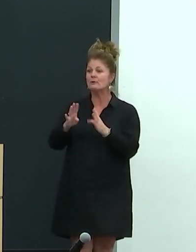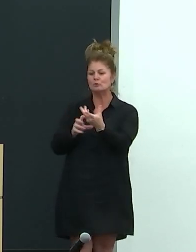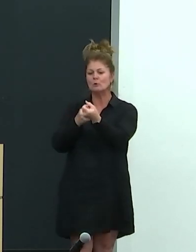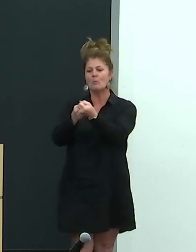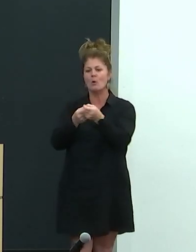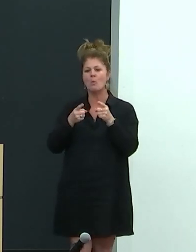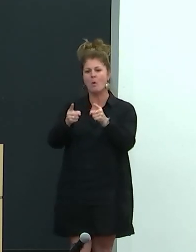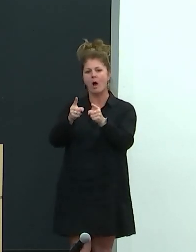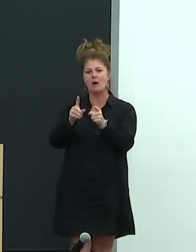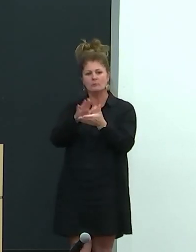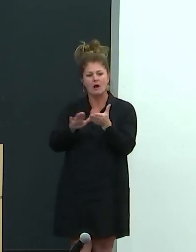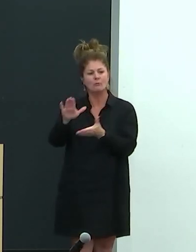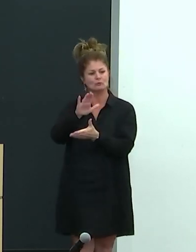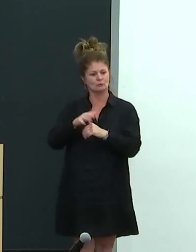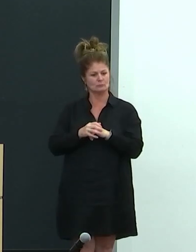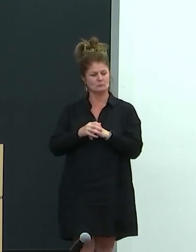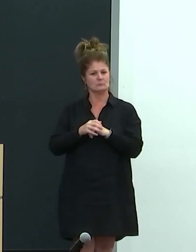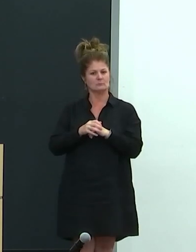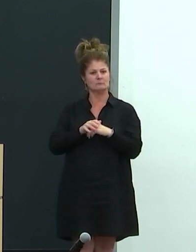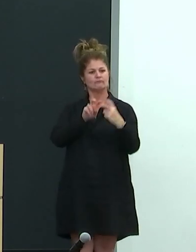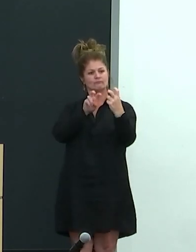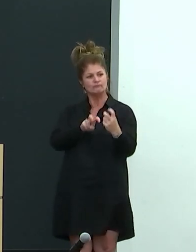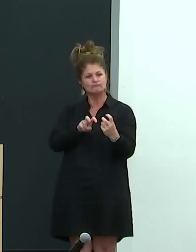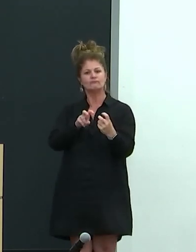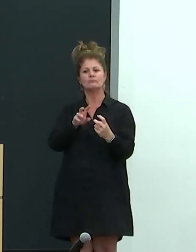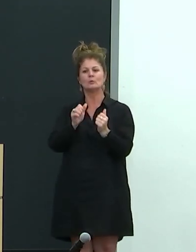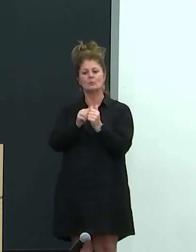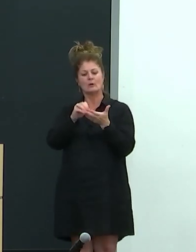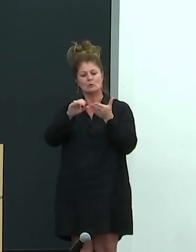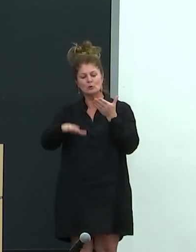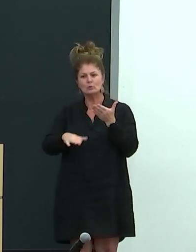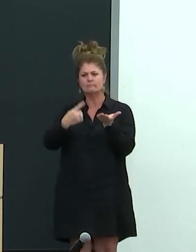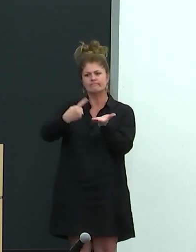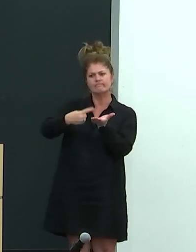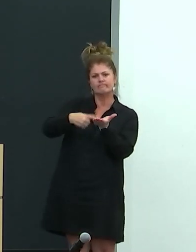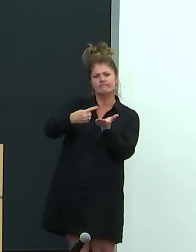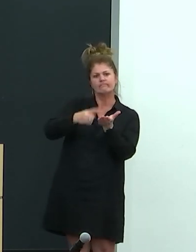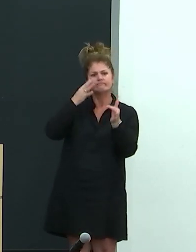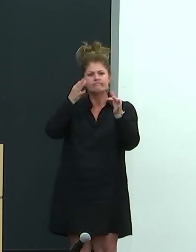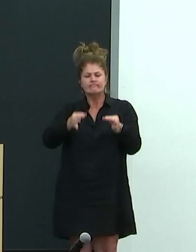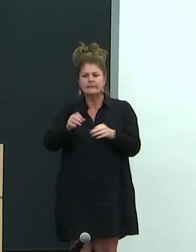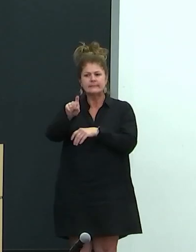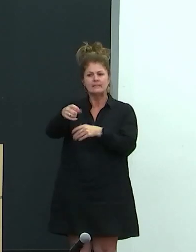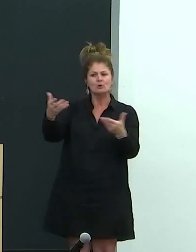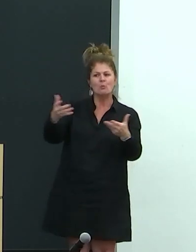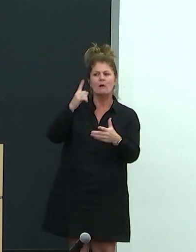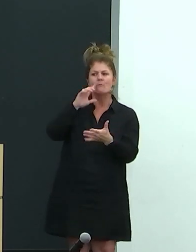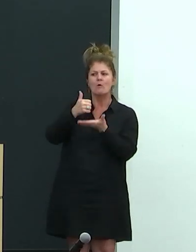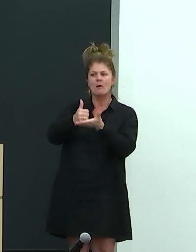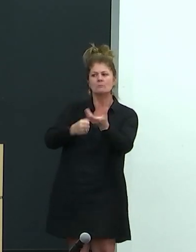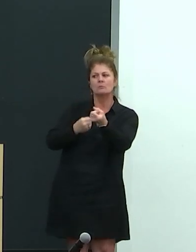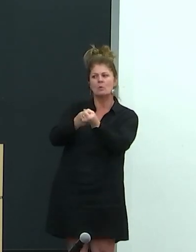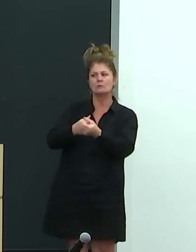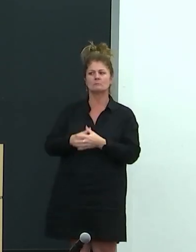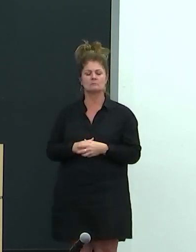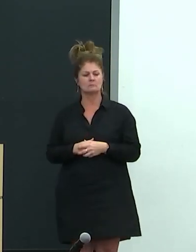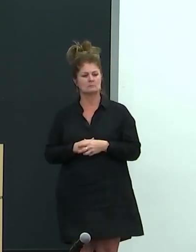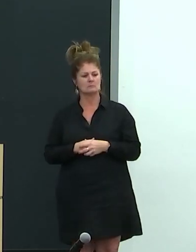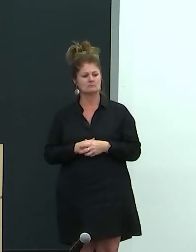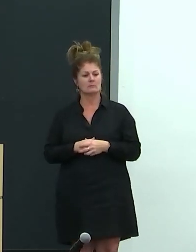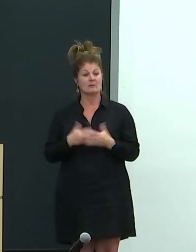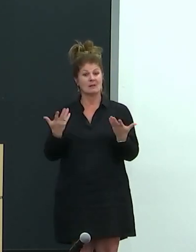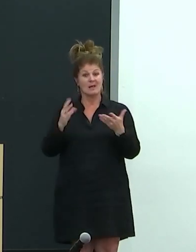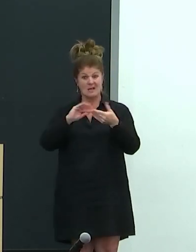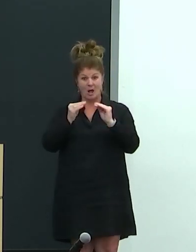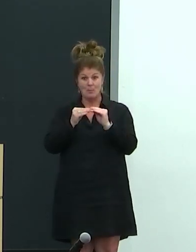enrolled, meeting with students to determine their needs and see what we can do to help support them. But as numbers